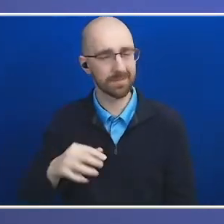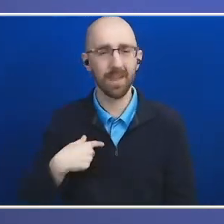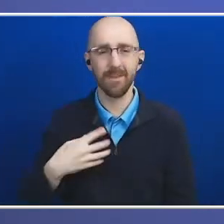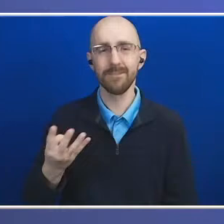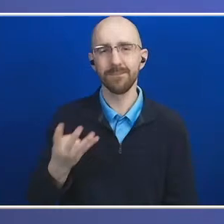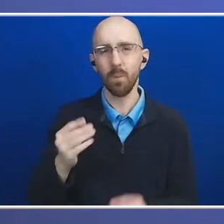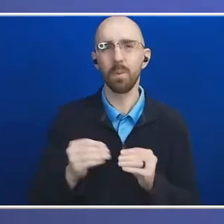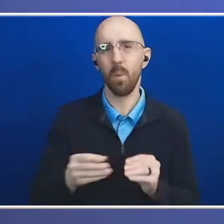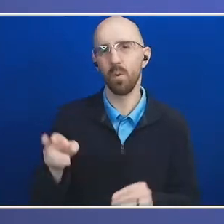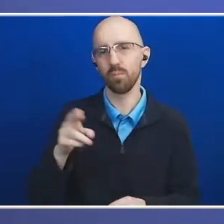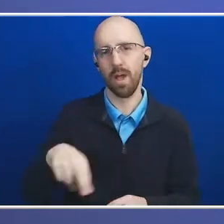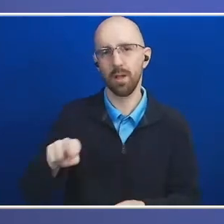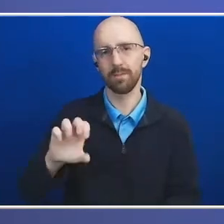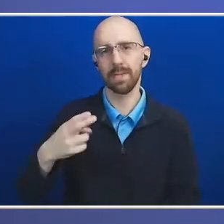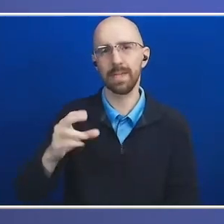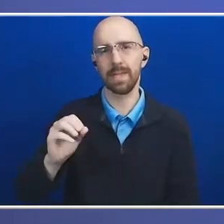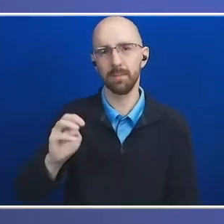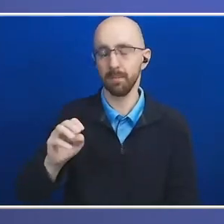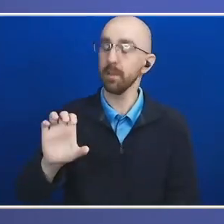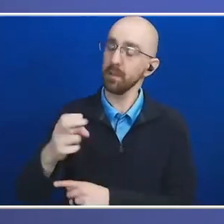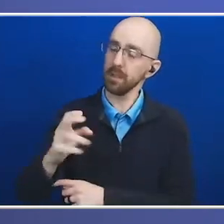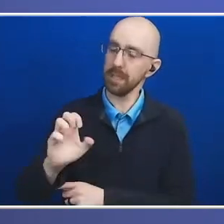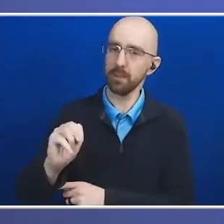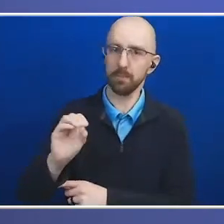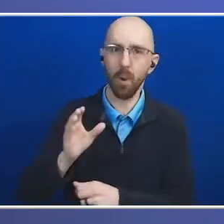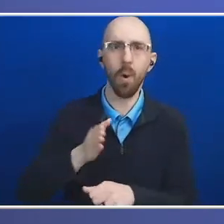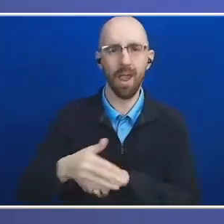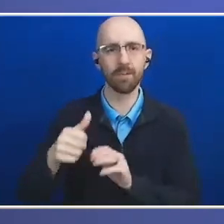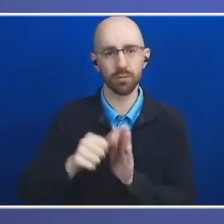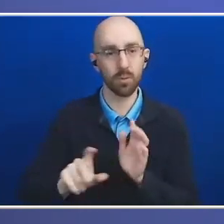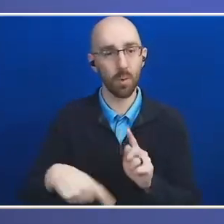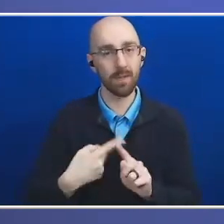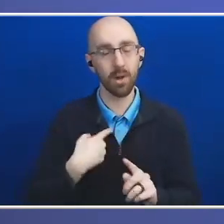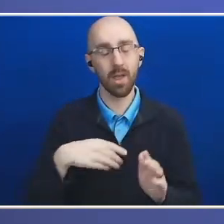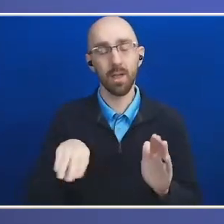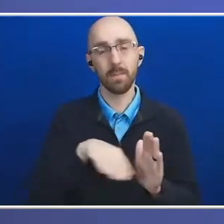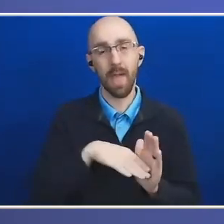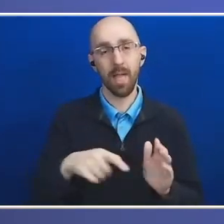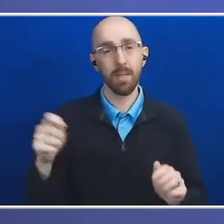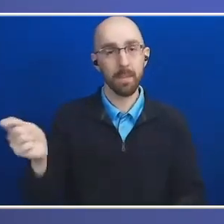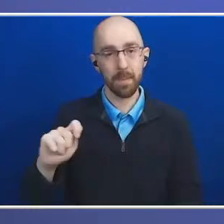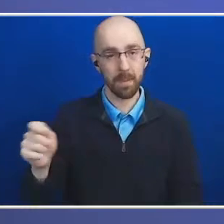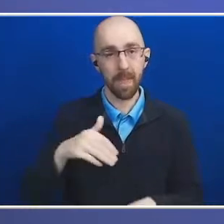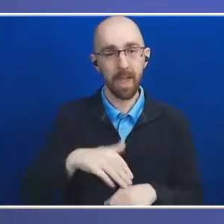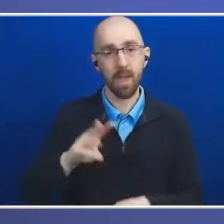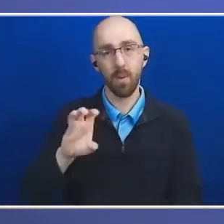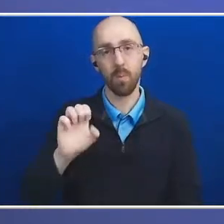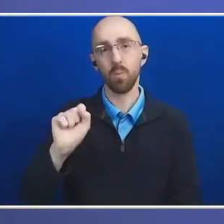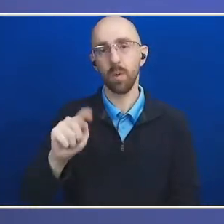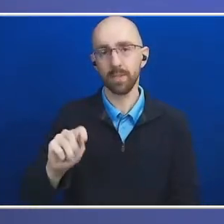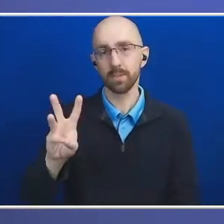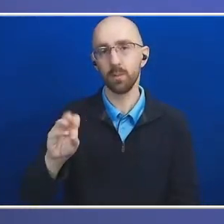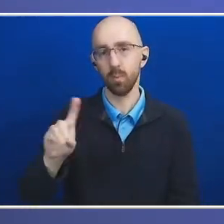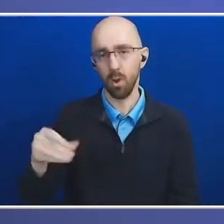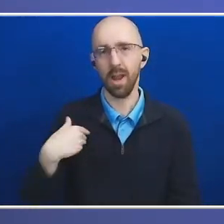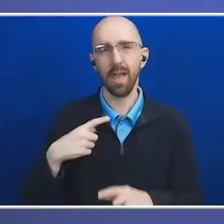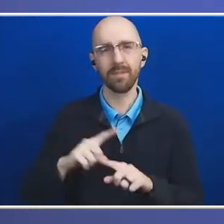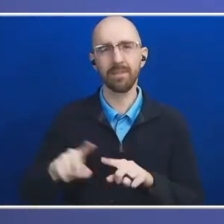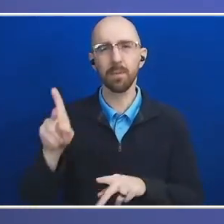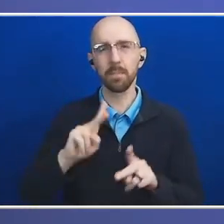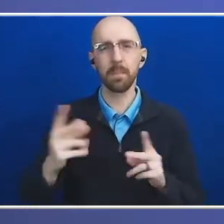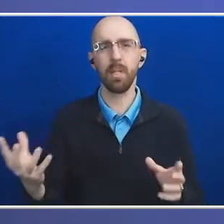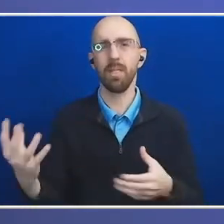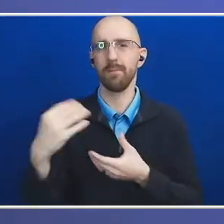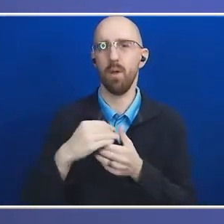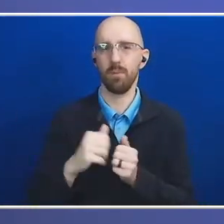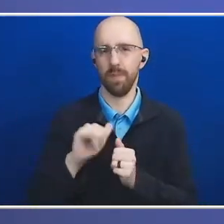after surgery. And so then when I rang the bell at Westwood, and we had different people be a part of that, and the nurses that had been